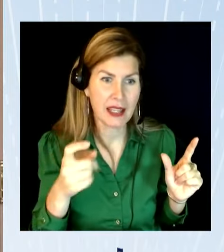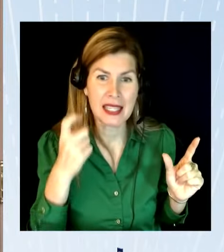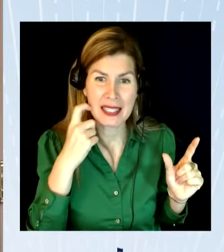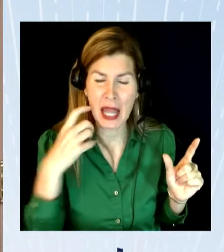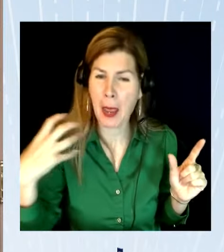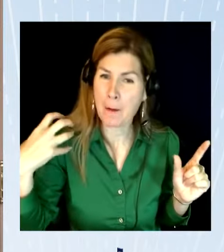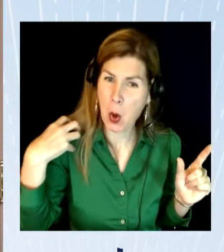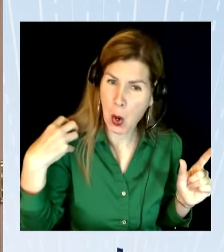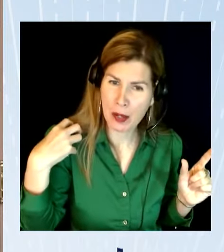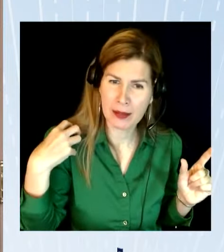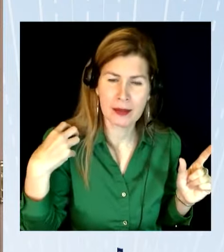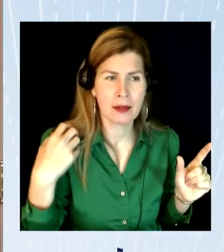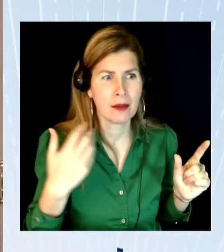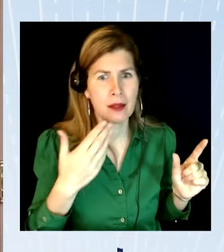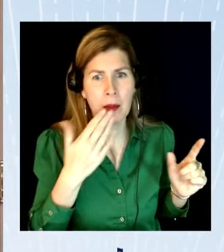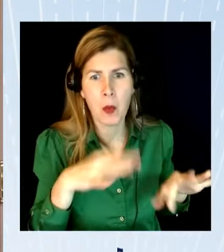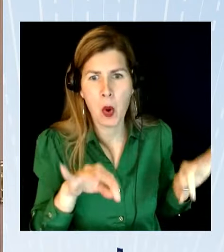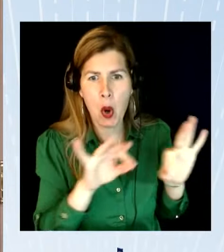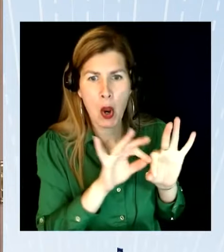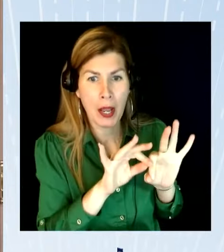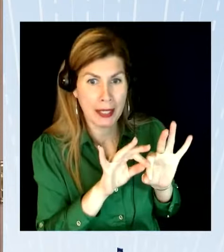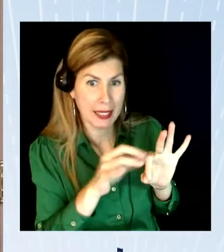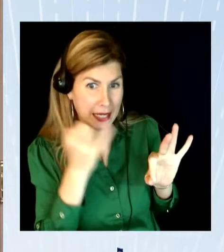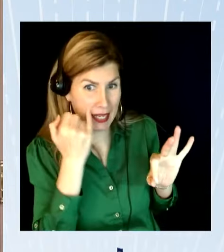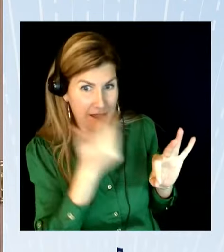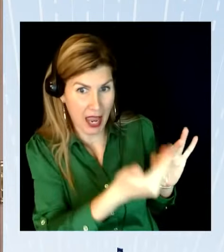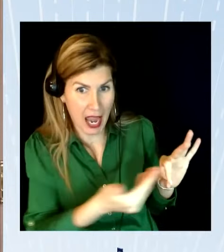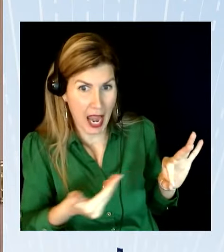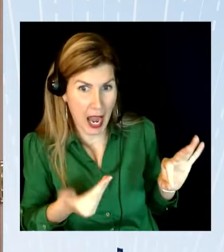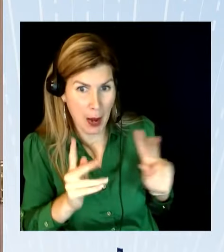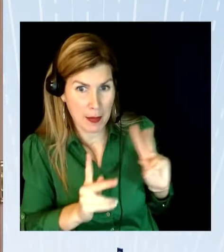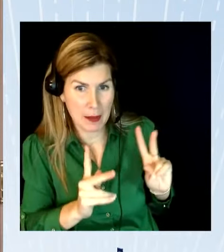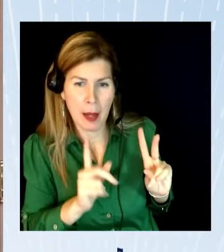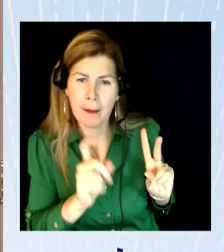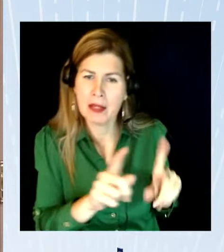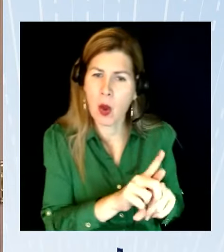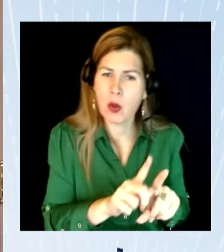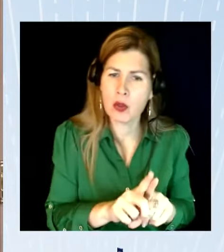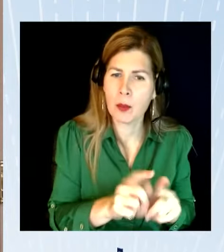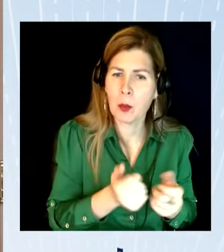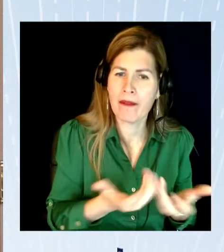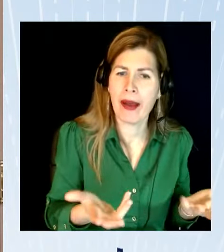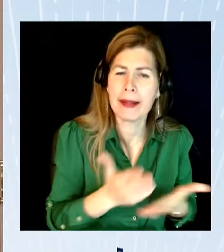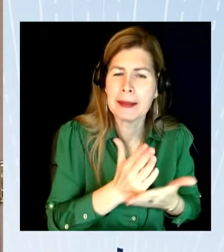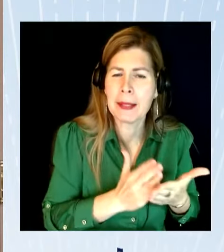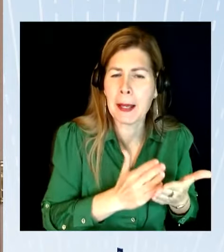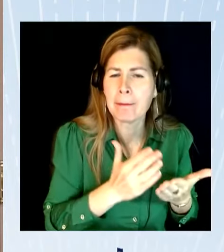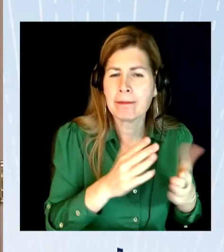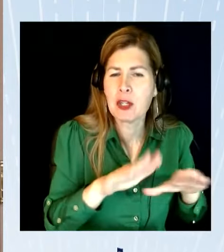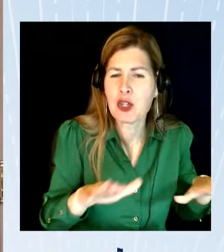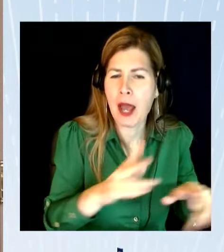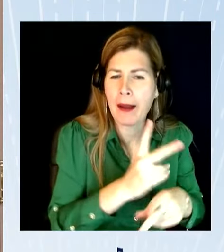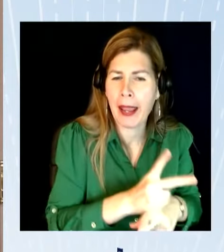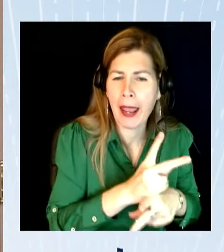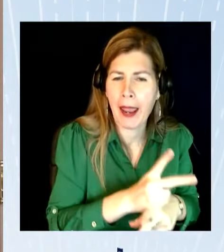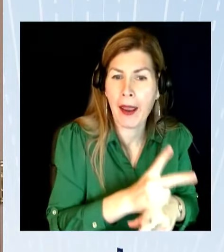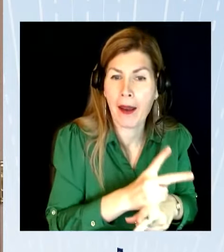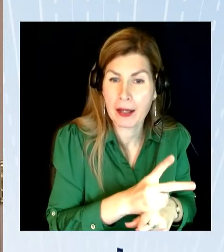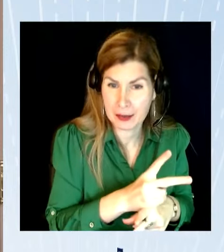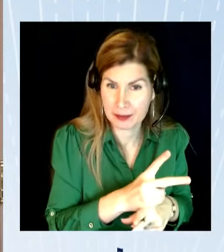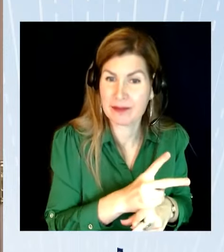bring childcare on board and work public-private on childcare as an essential means of getting workers to actually